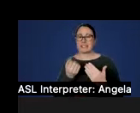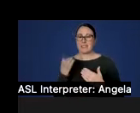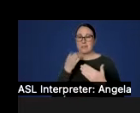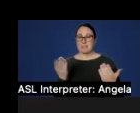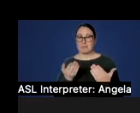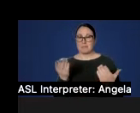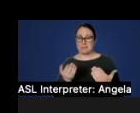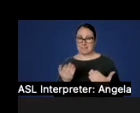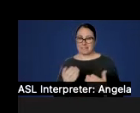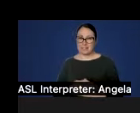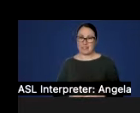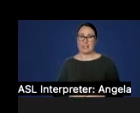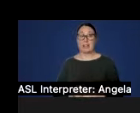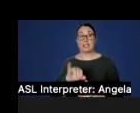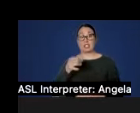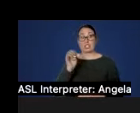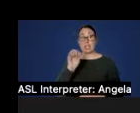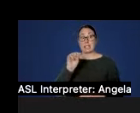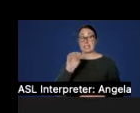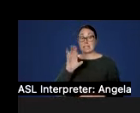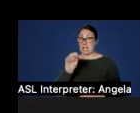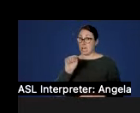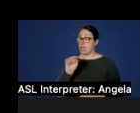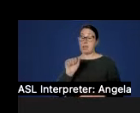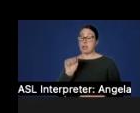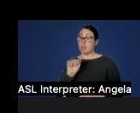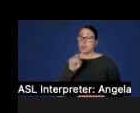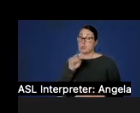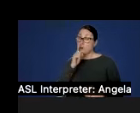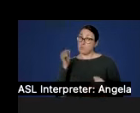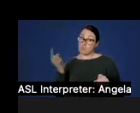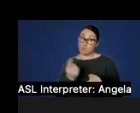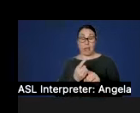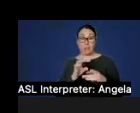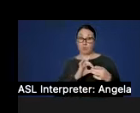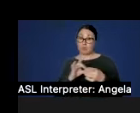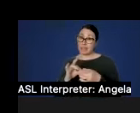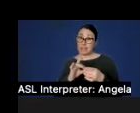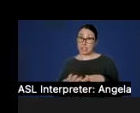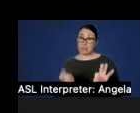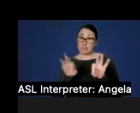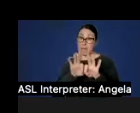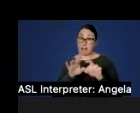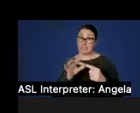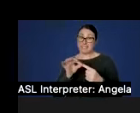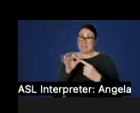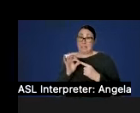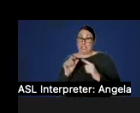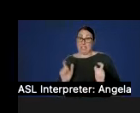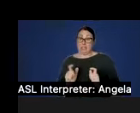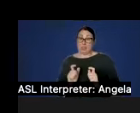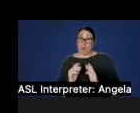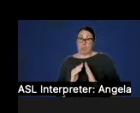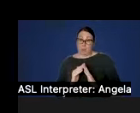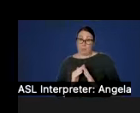engaging. Jessica, you're totally right. Those relationships matter, especially in small towns.